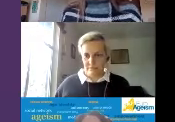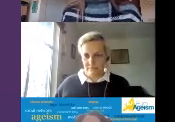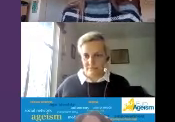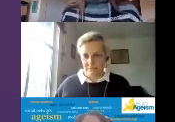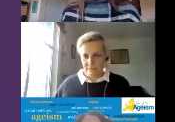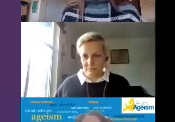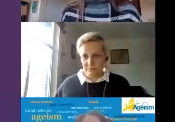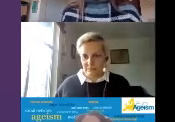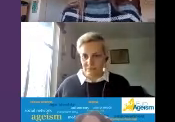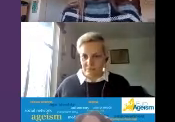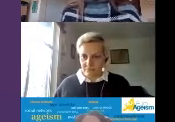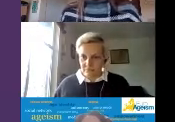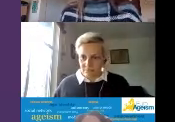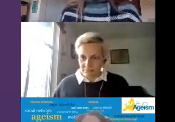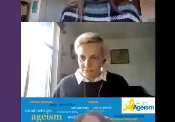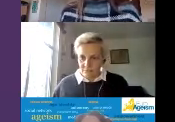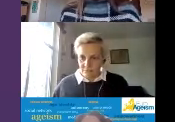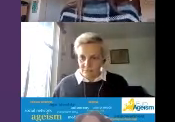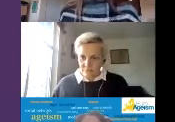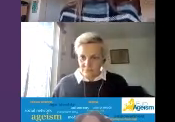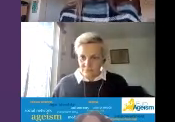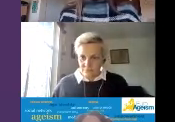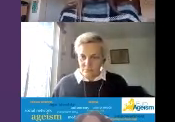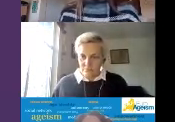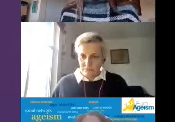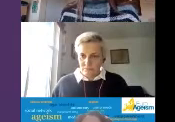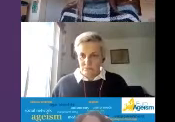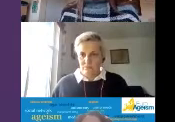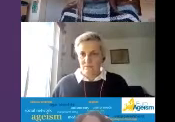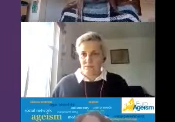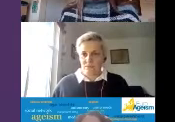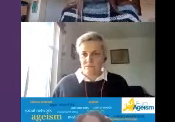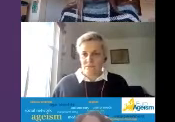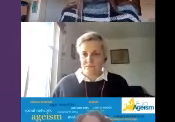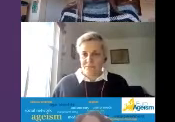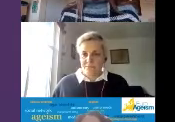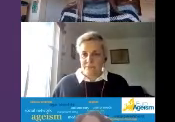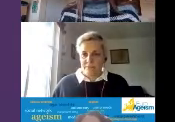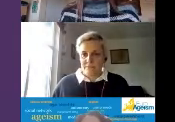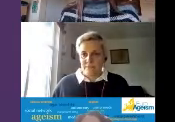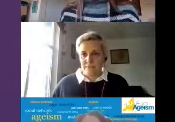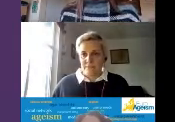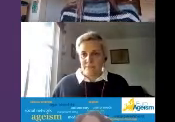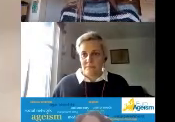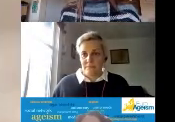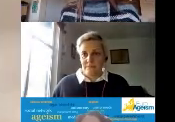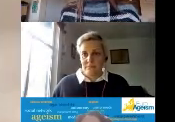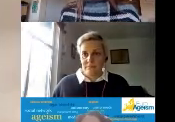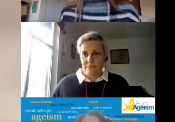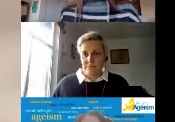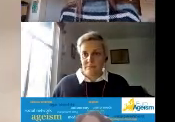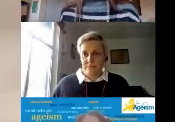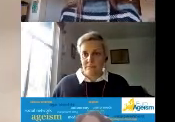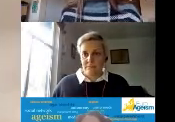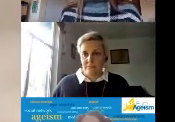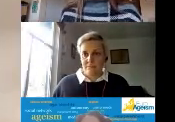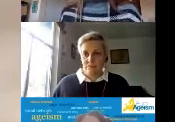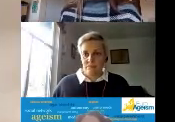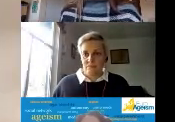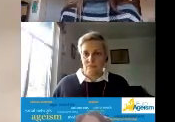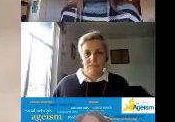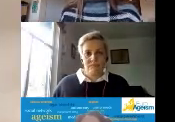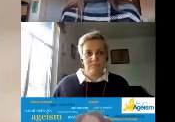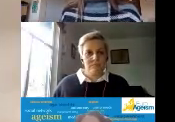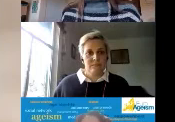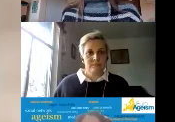mind just taking a couple minutes and finishing that would be really great to have your feedback on today's session. And we thank you for